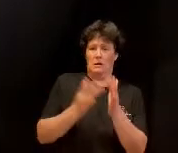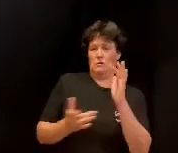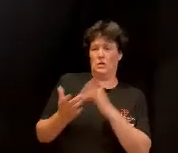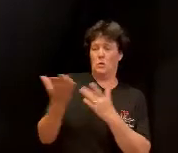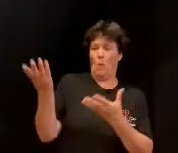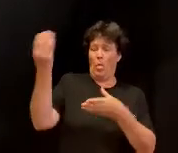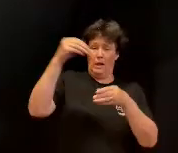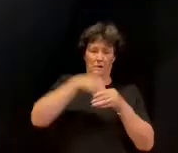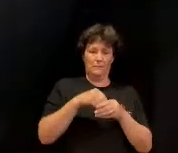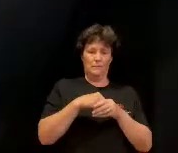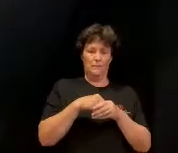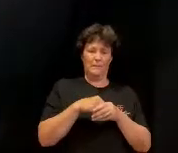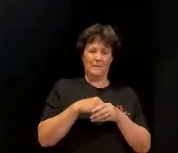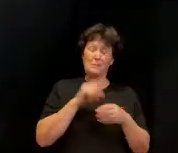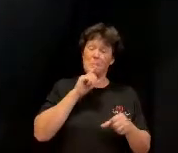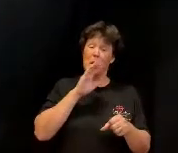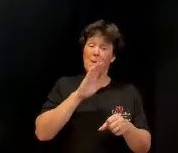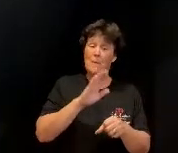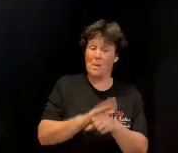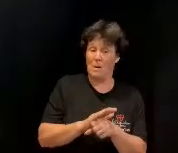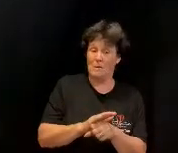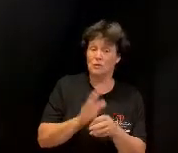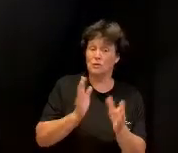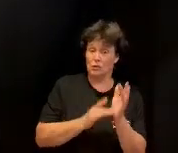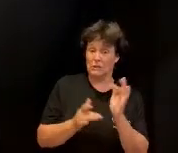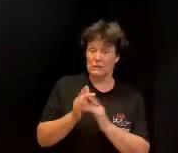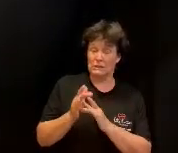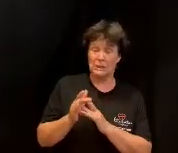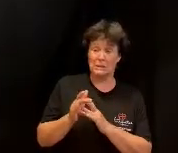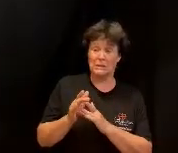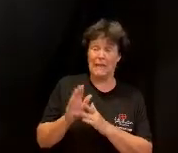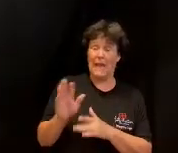But Jesus, I guarantee, done it on purpose.